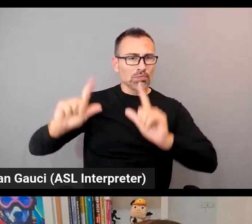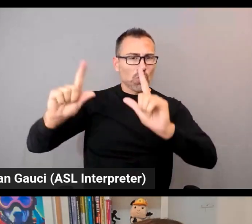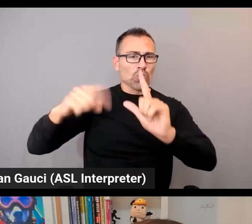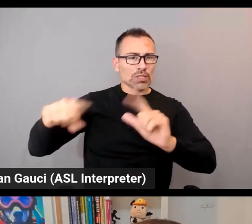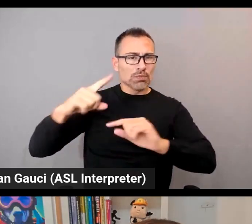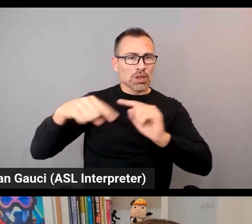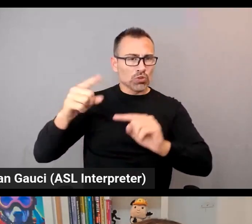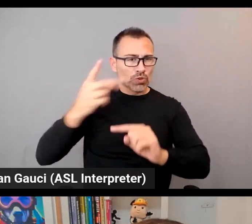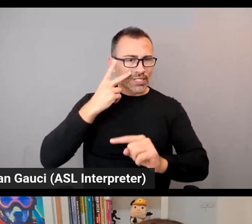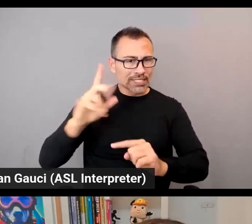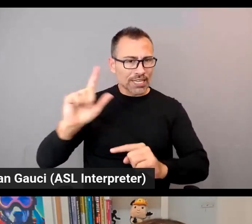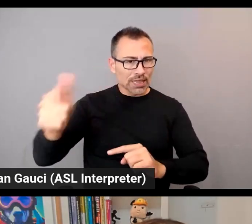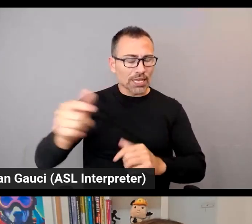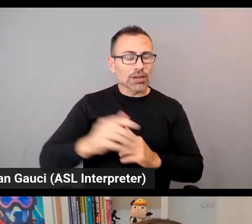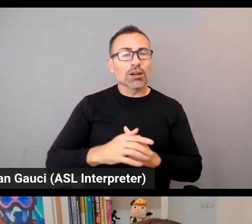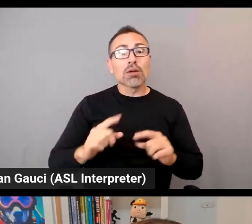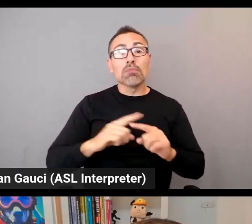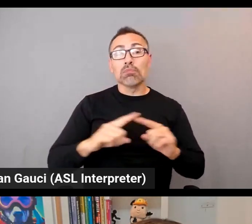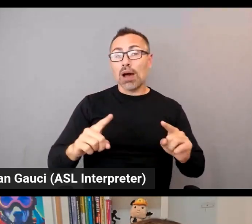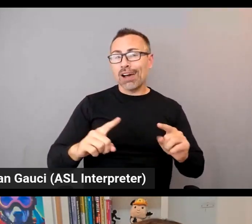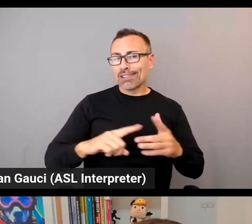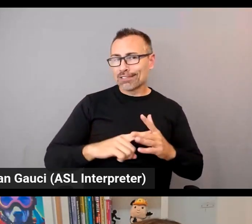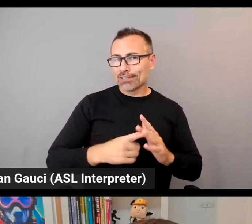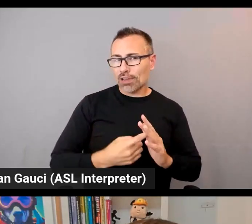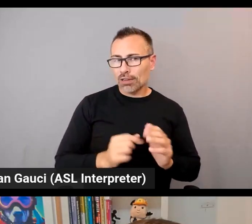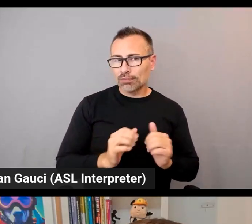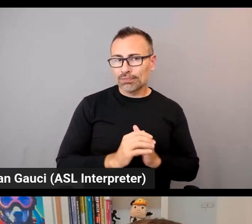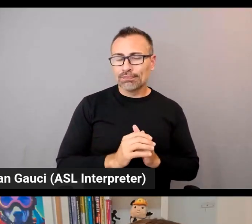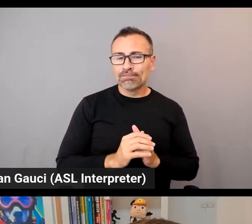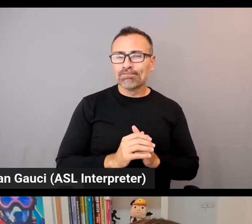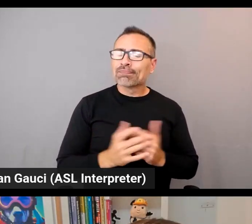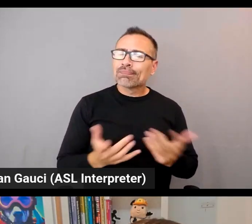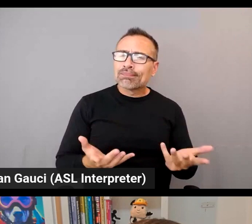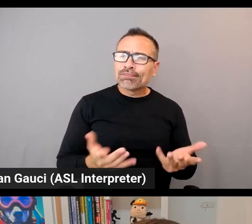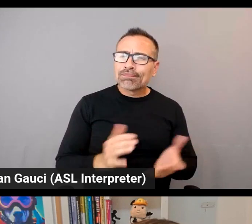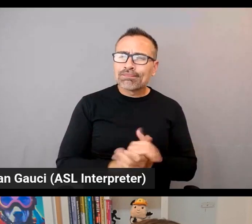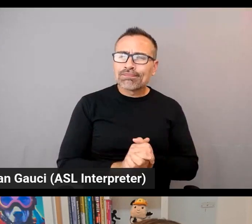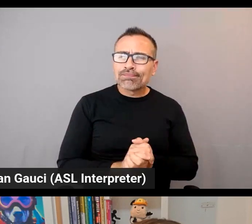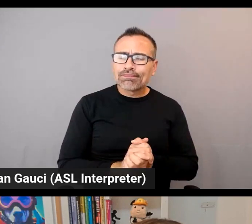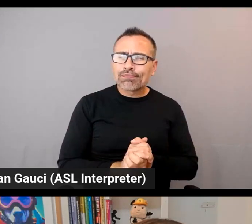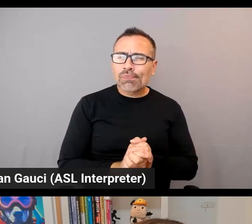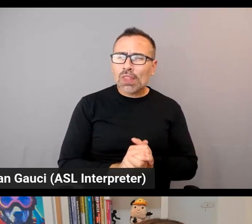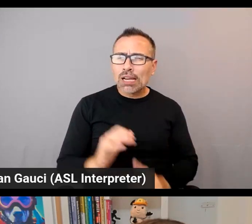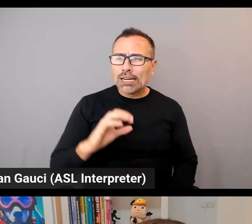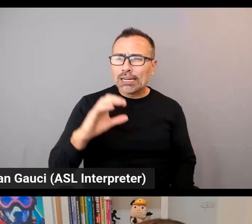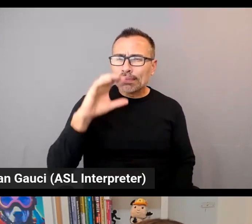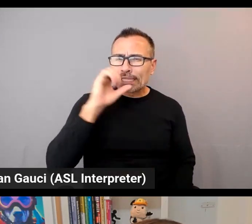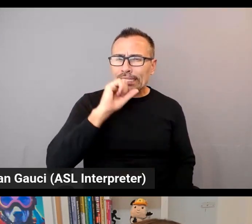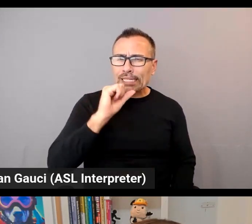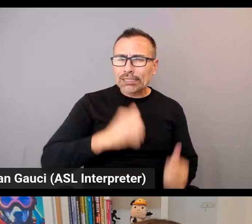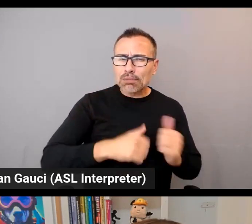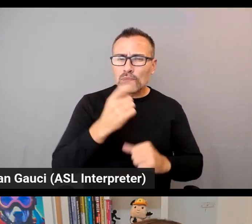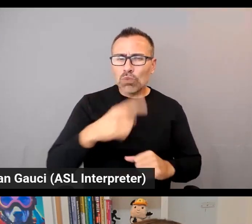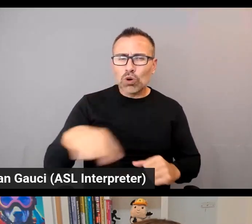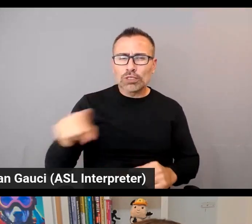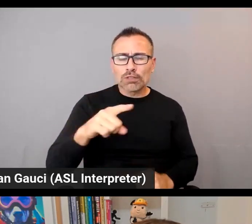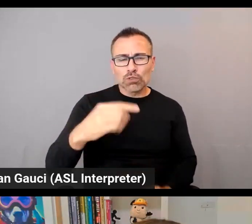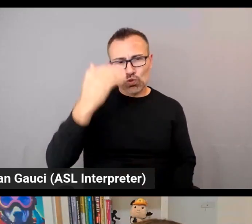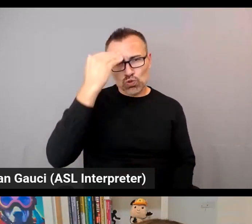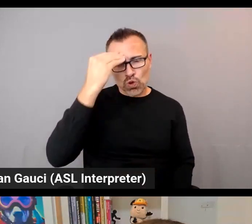on. But to start with, I'm going to guess that most viewers are probably familiar with the term serverless now,